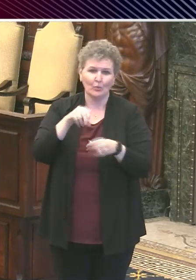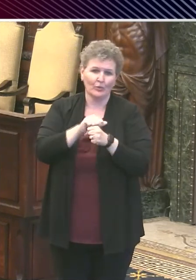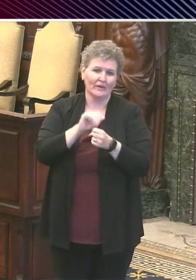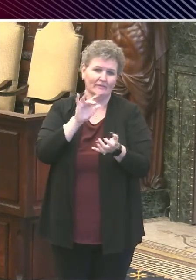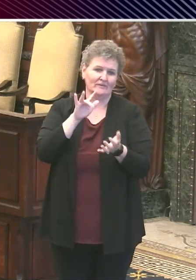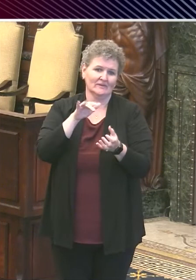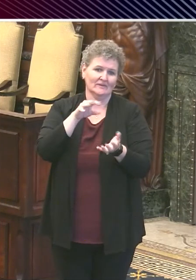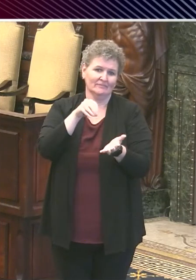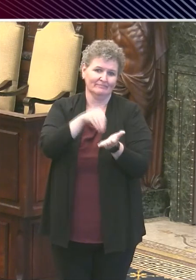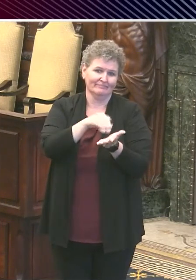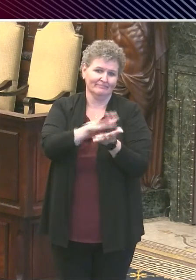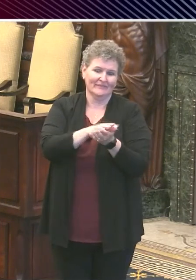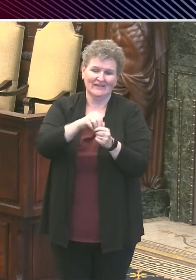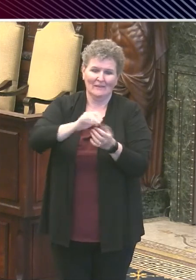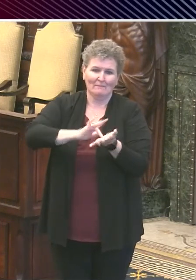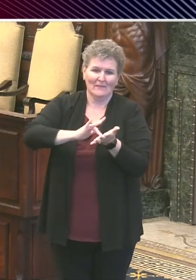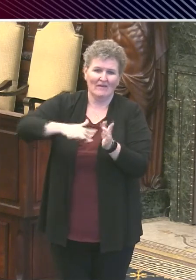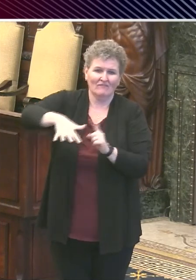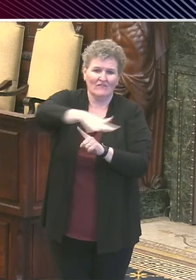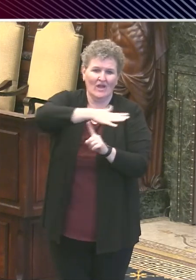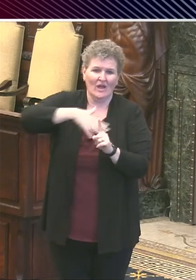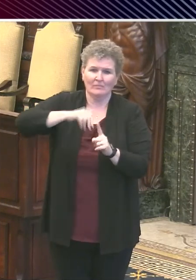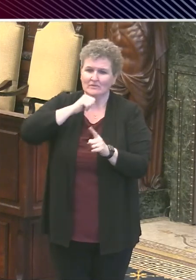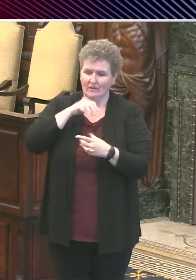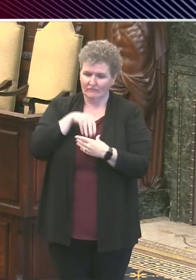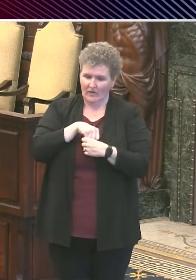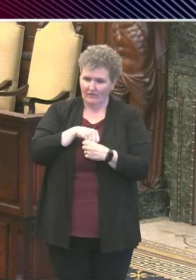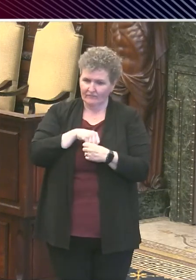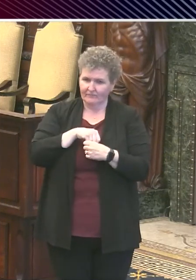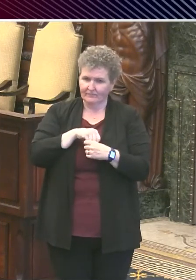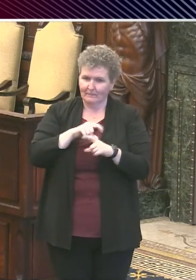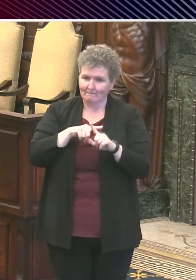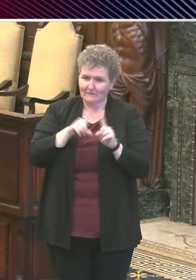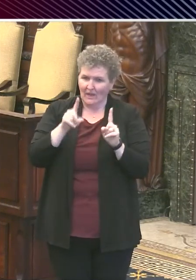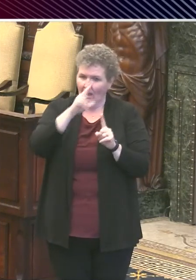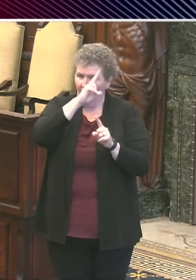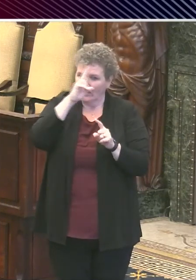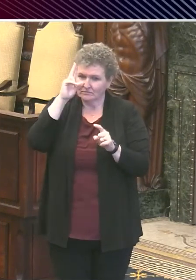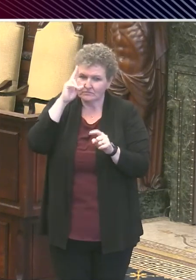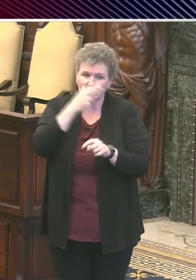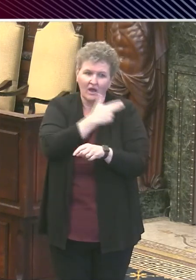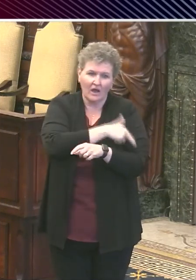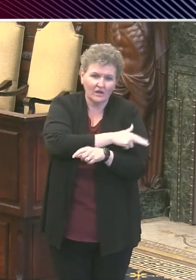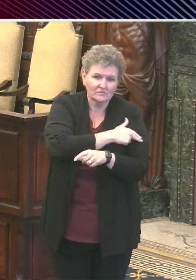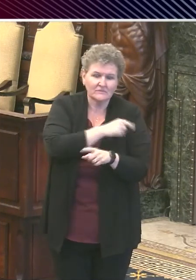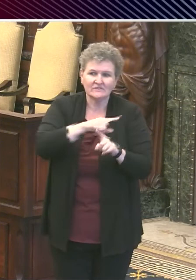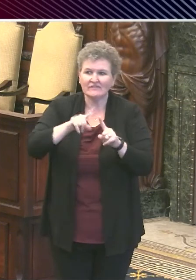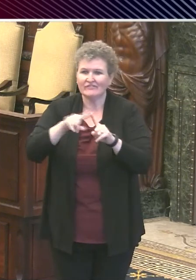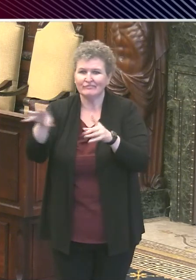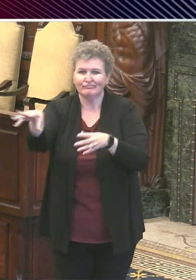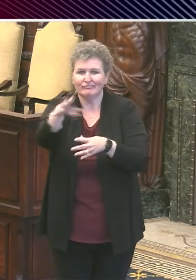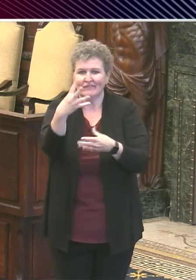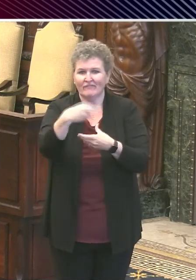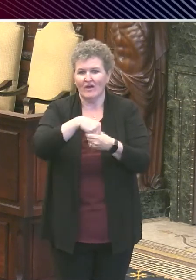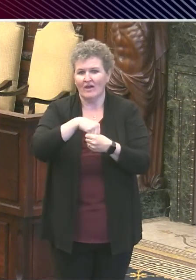does not operate. We have our own clinics, but we're a small fraction of the overall system. If there's something